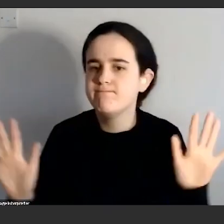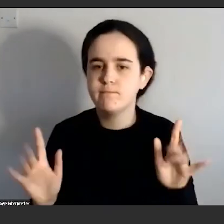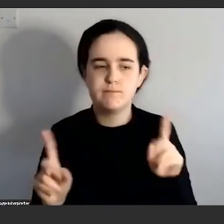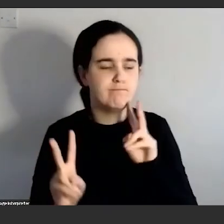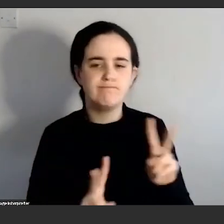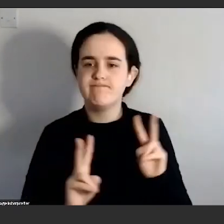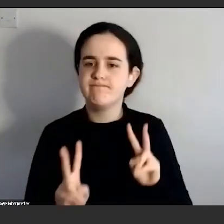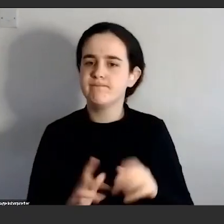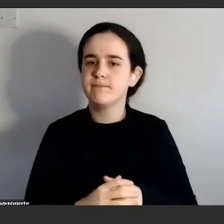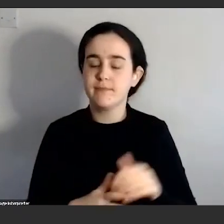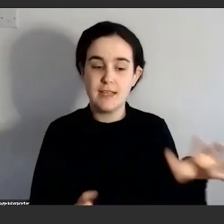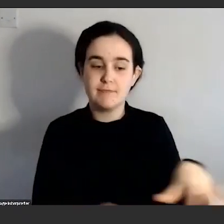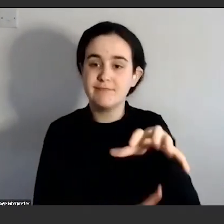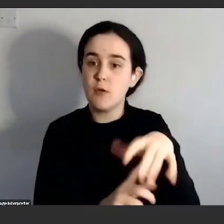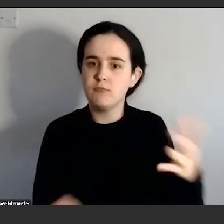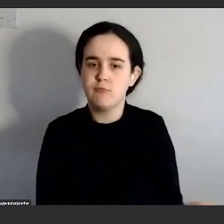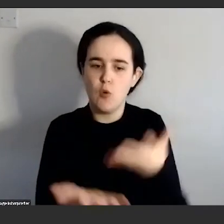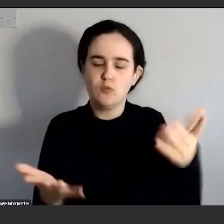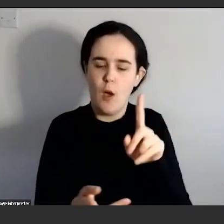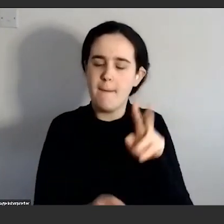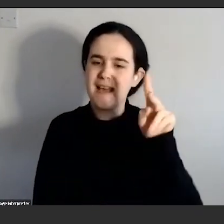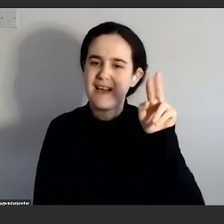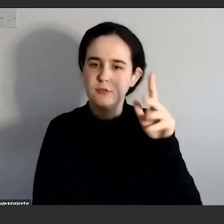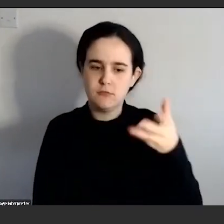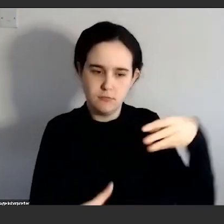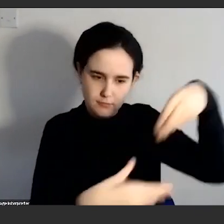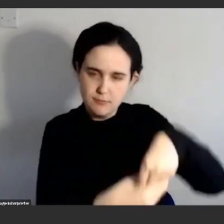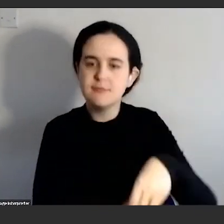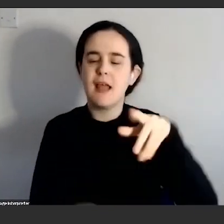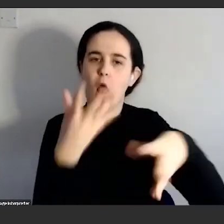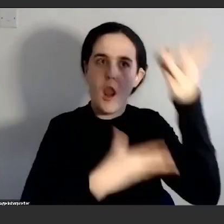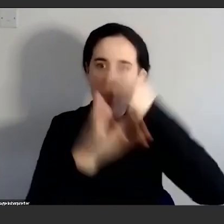syndrome and fight for the rights of all children with disabilities.